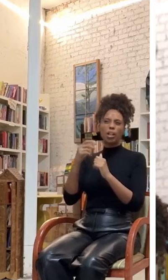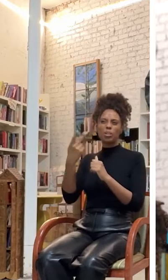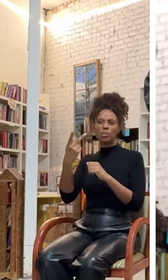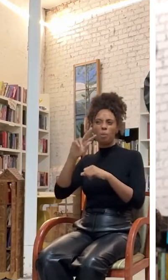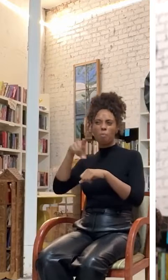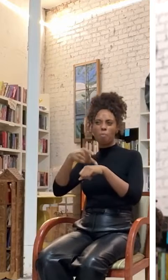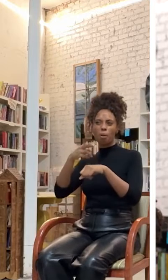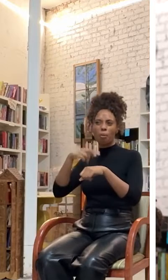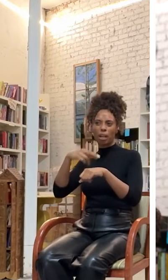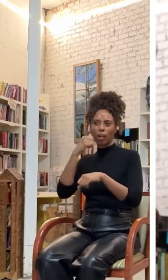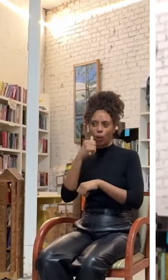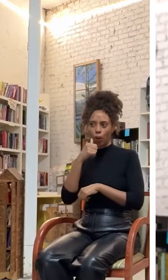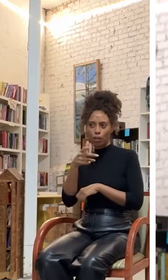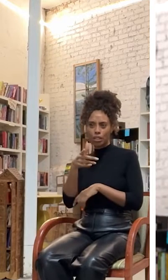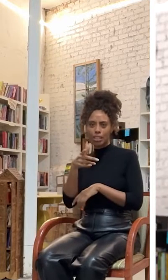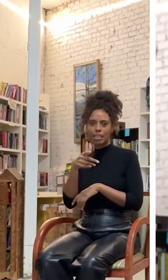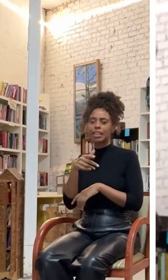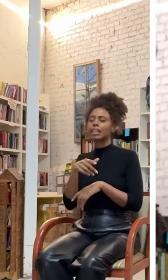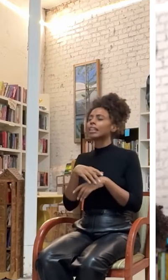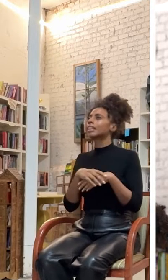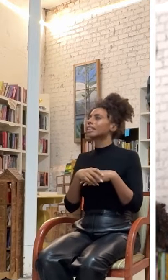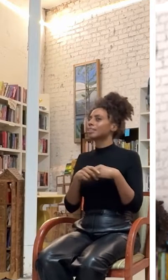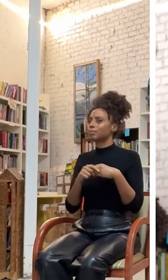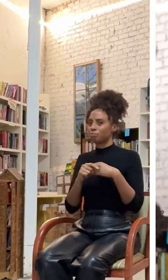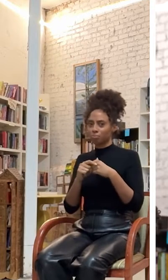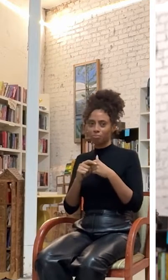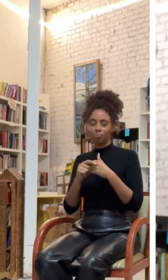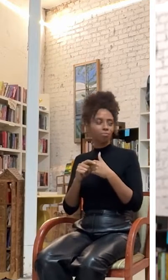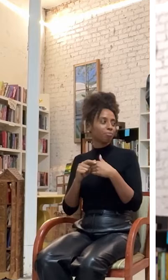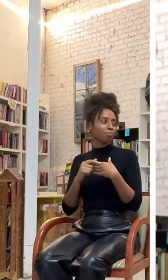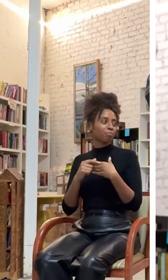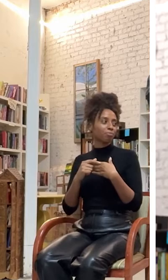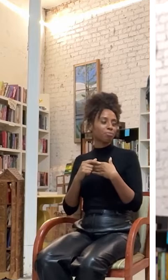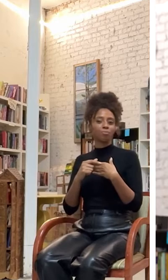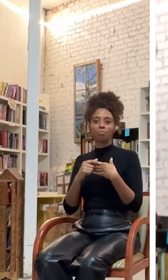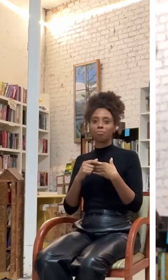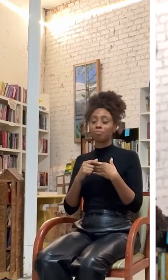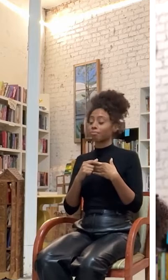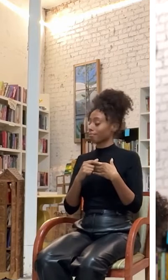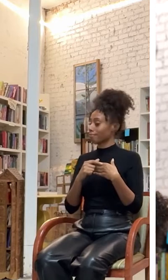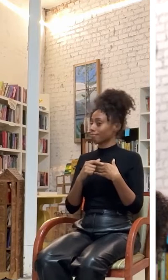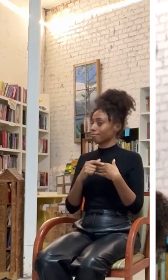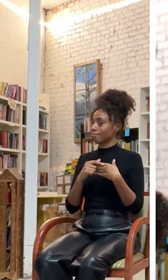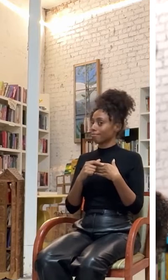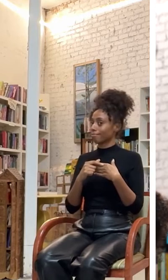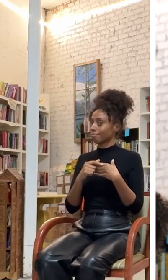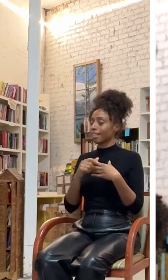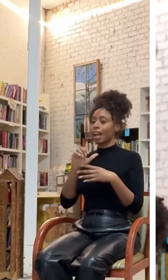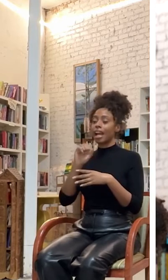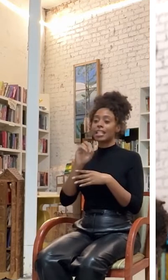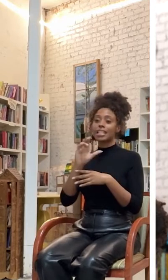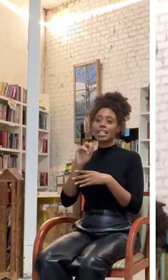girls. And what? There's no scandal here.